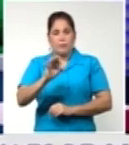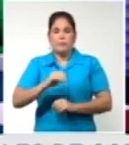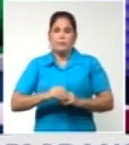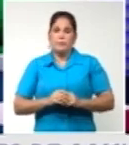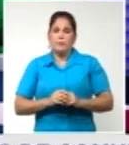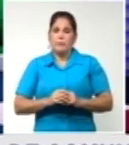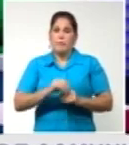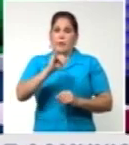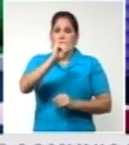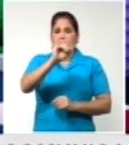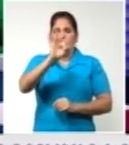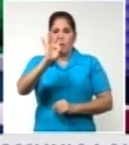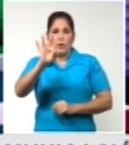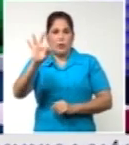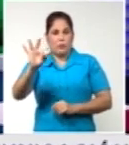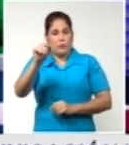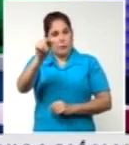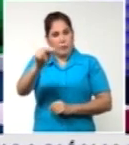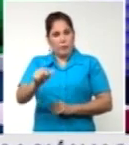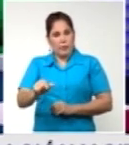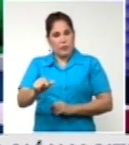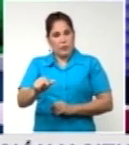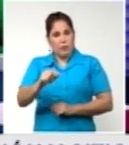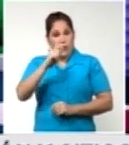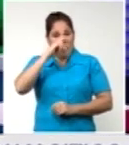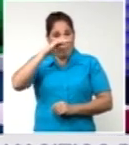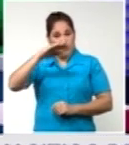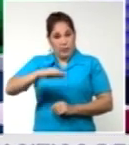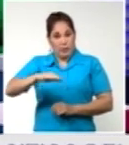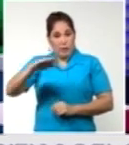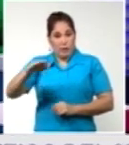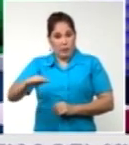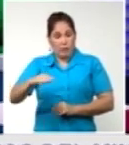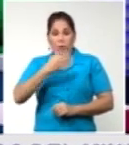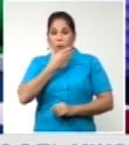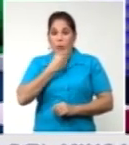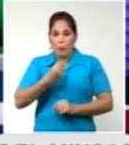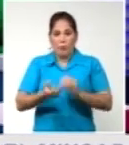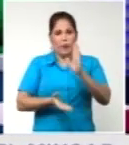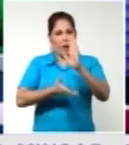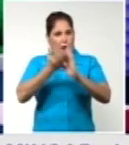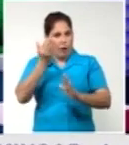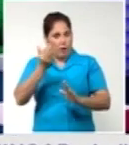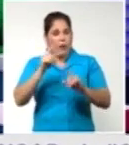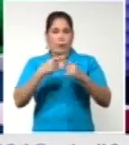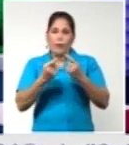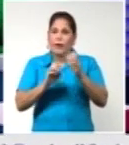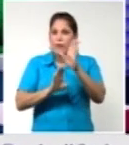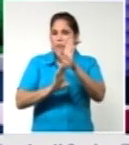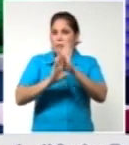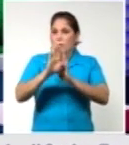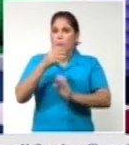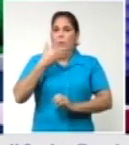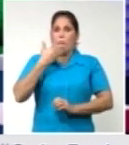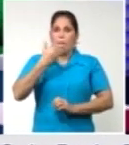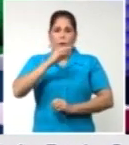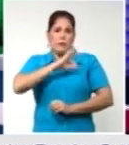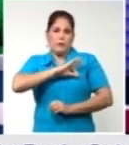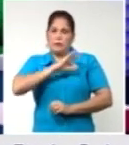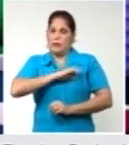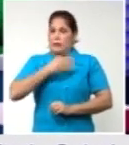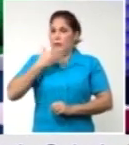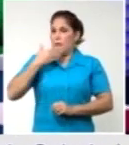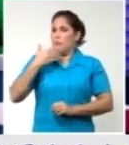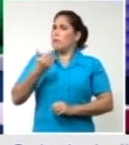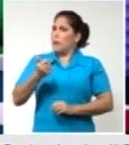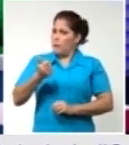in Cuba. Of these, 688, or 91.6%, have recovered from